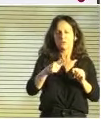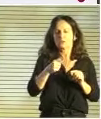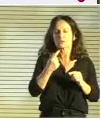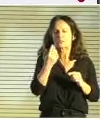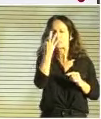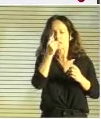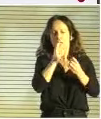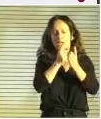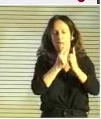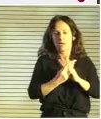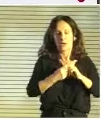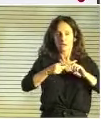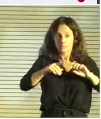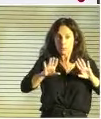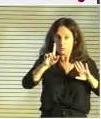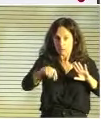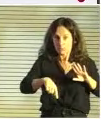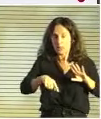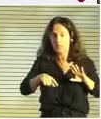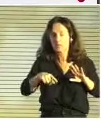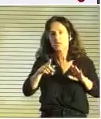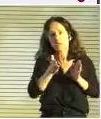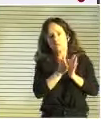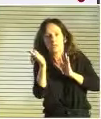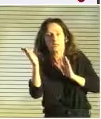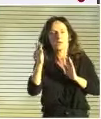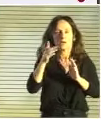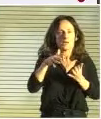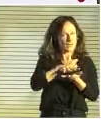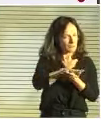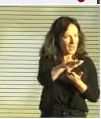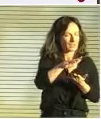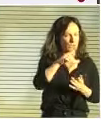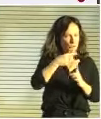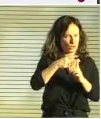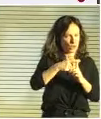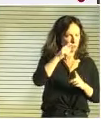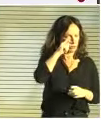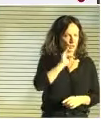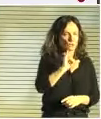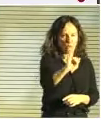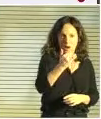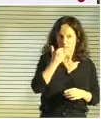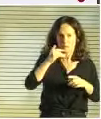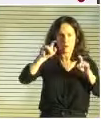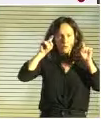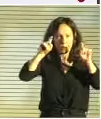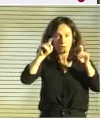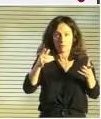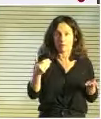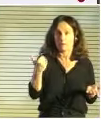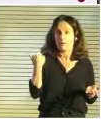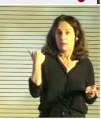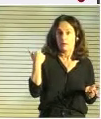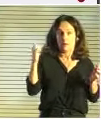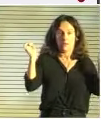means start of new businesses. We just had also the Doha conference, which was mentioned before. At the Doha conference, we started